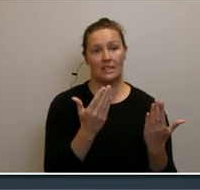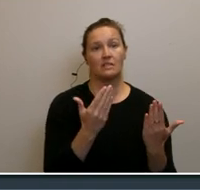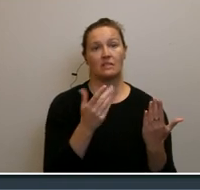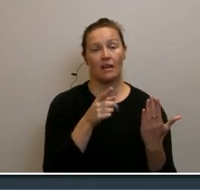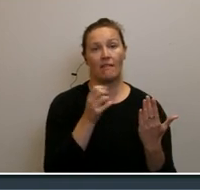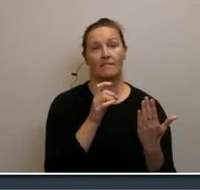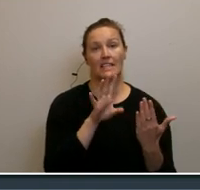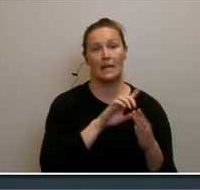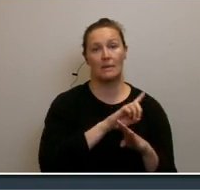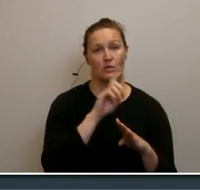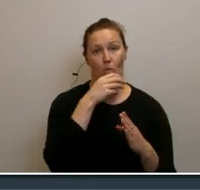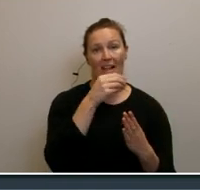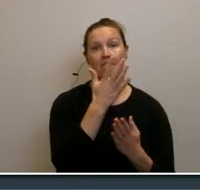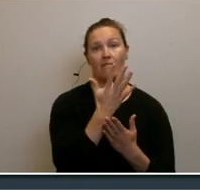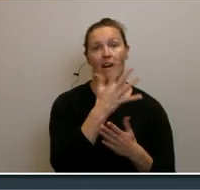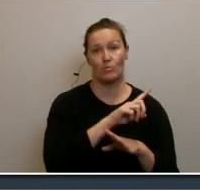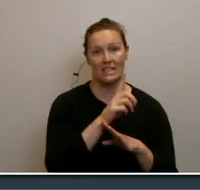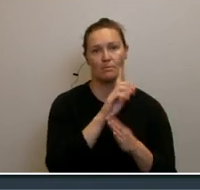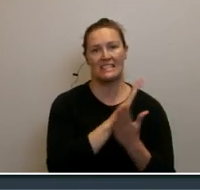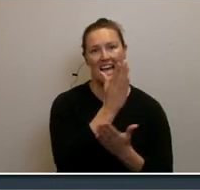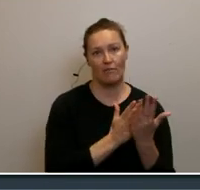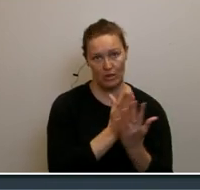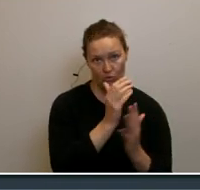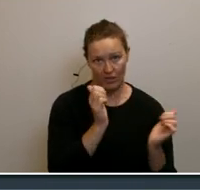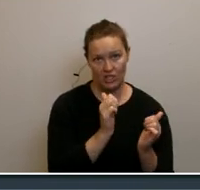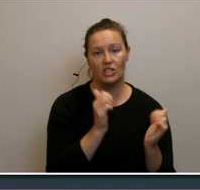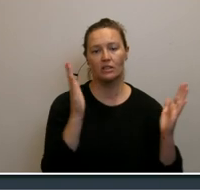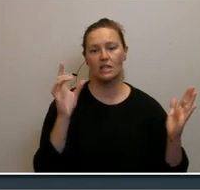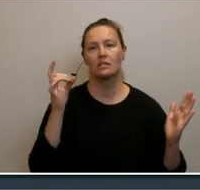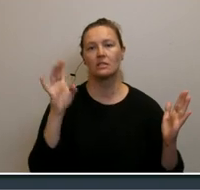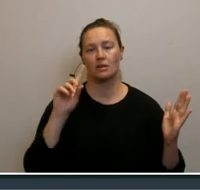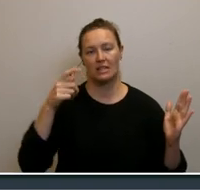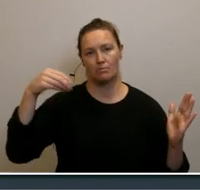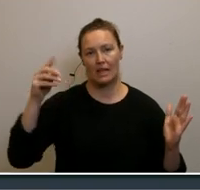to let you know that we're partway through, and then two bells after 10 minutes. Yep, I'll race through.